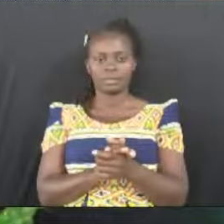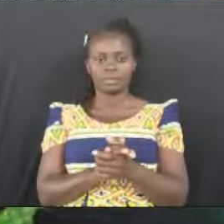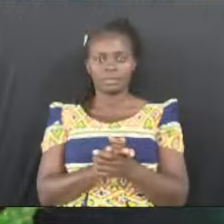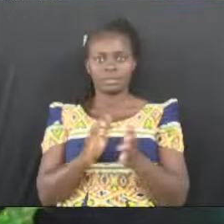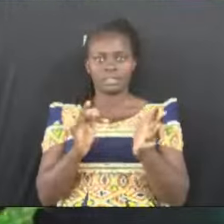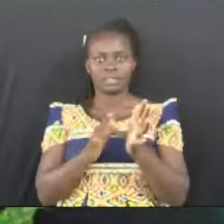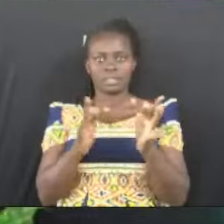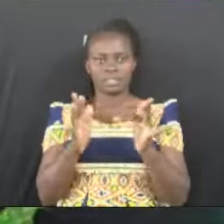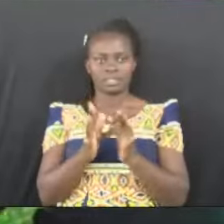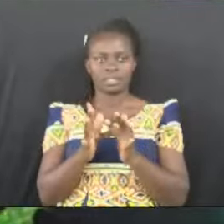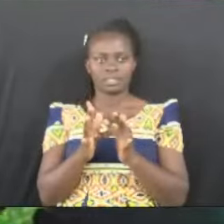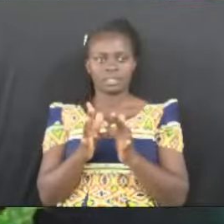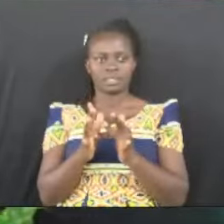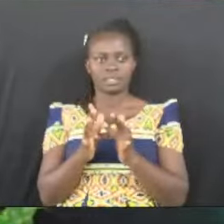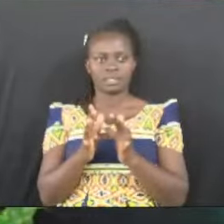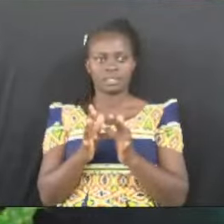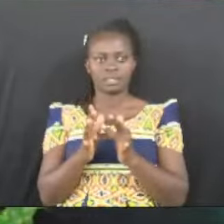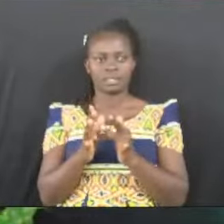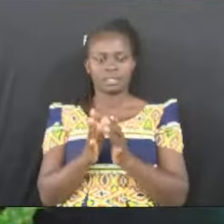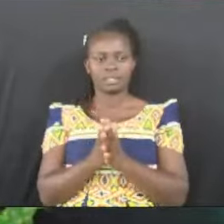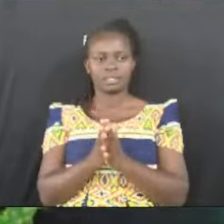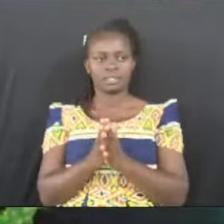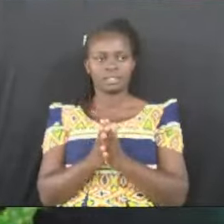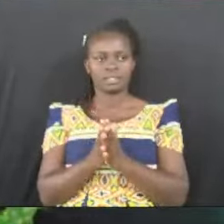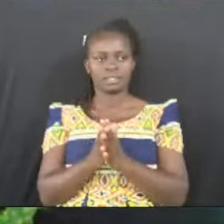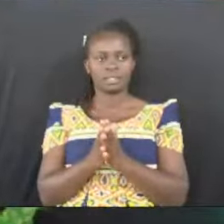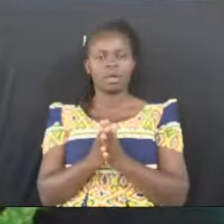Jesus, all authority,